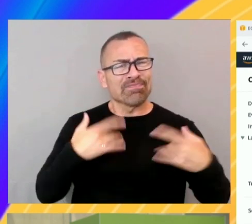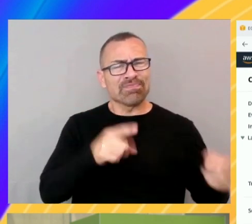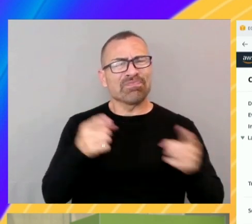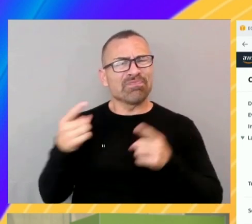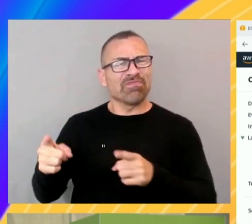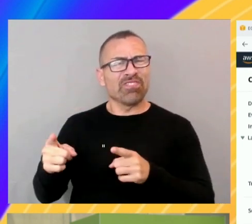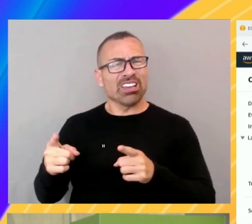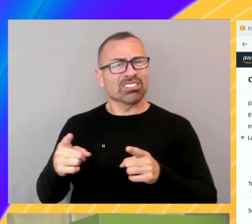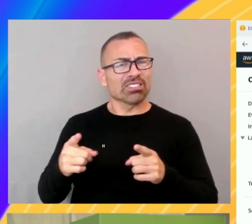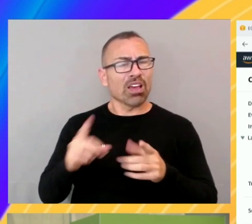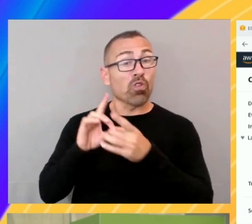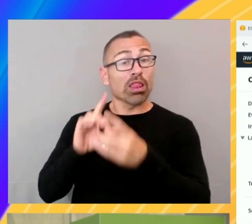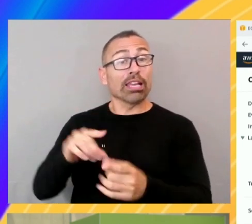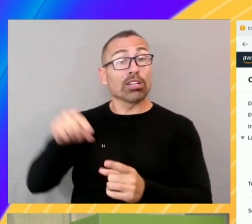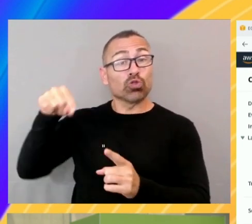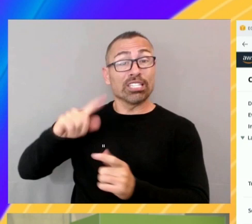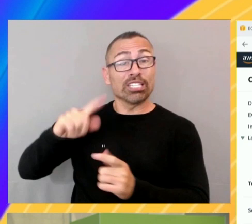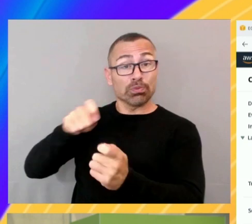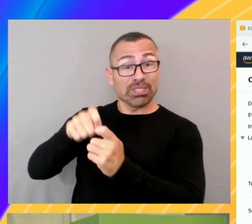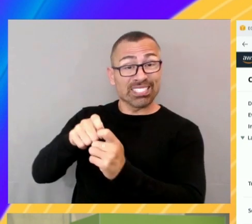this here,